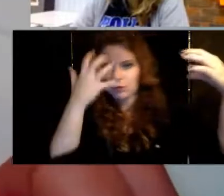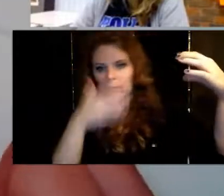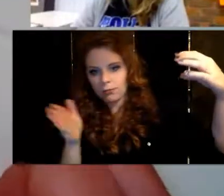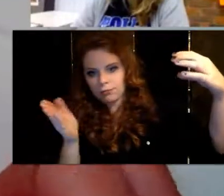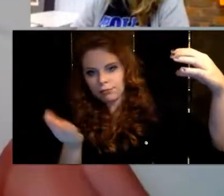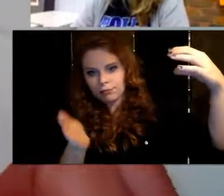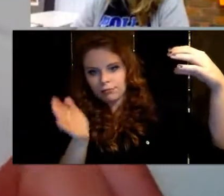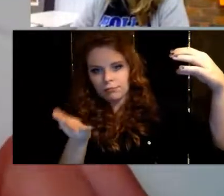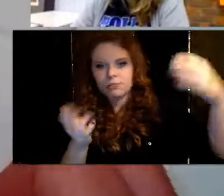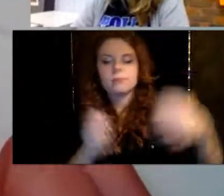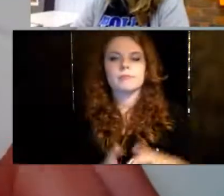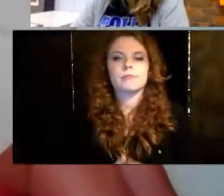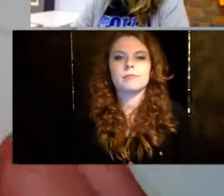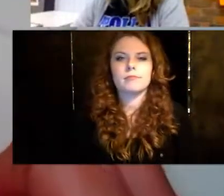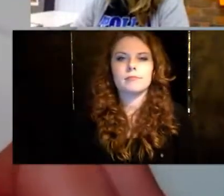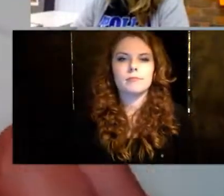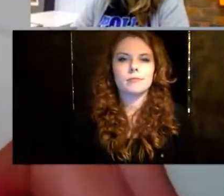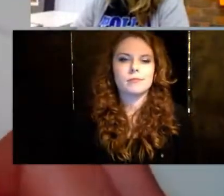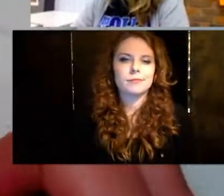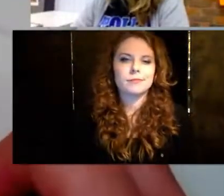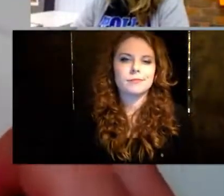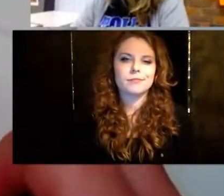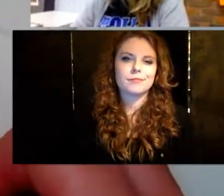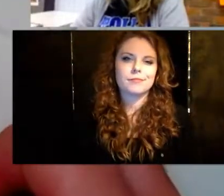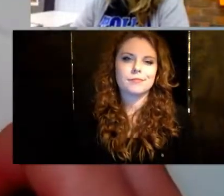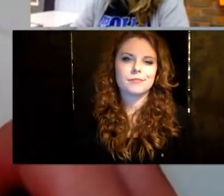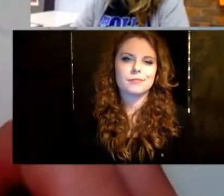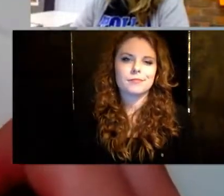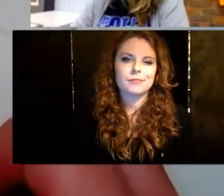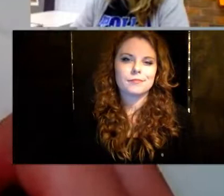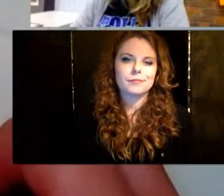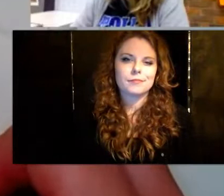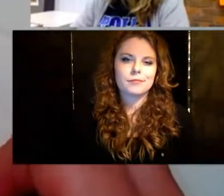my pear. And then I can just work on making